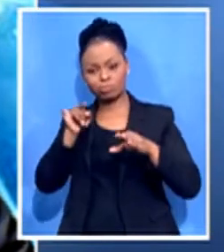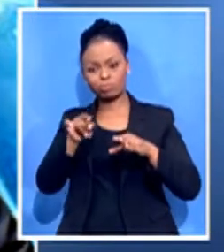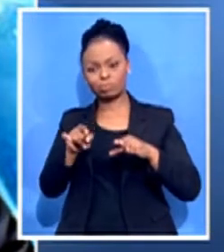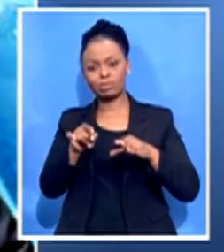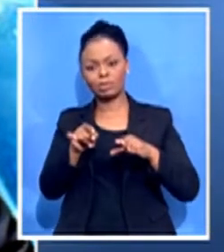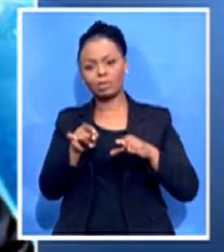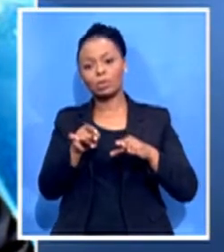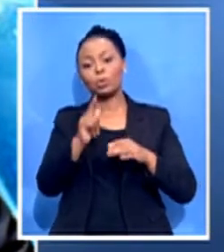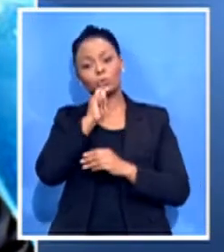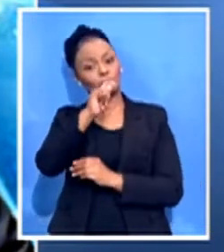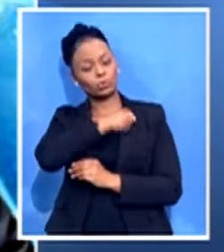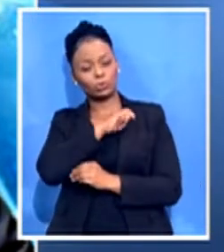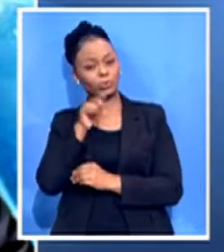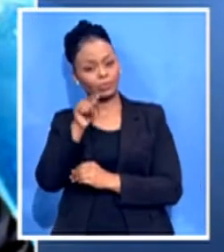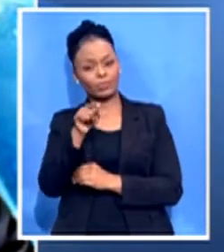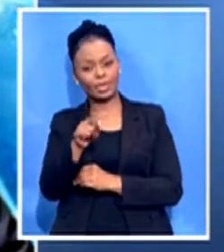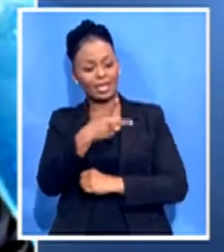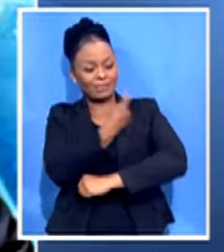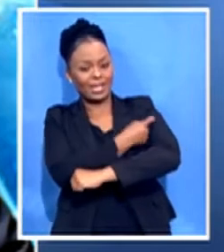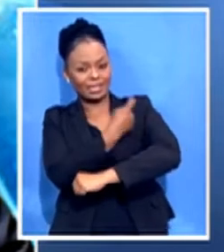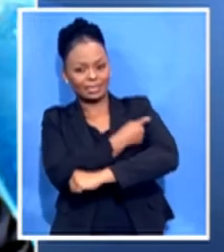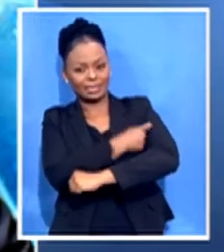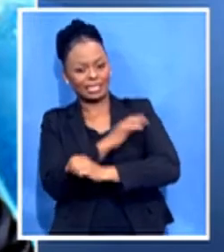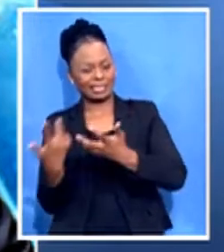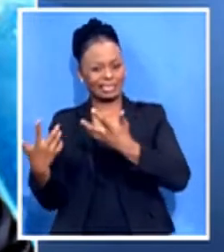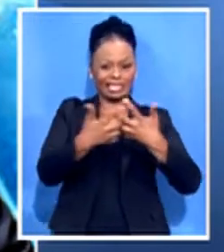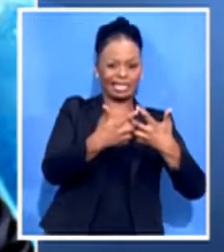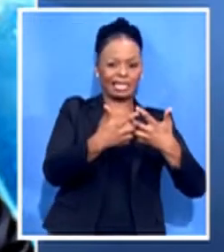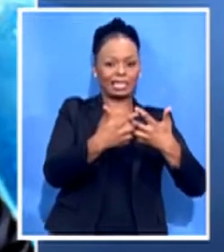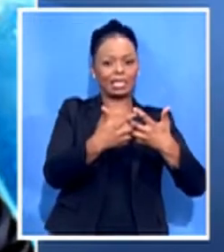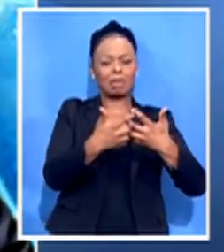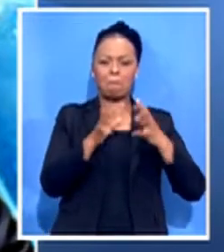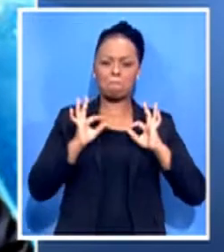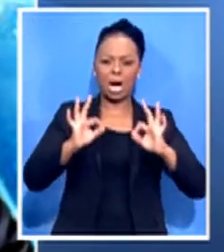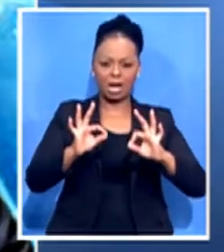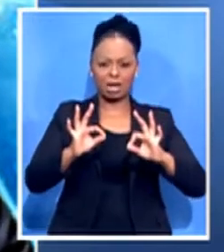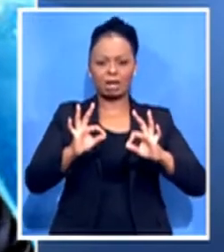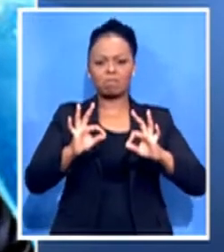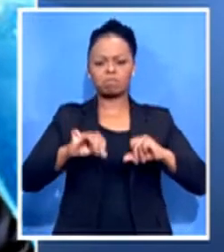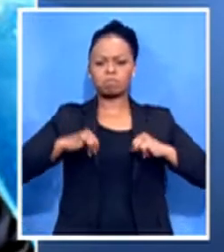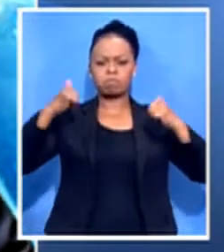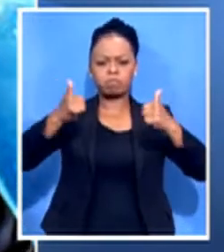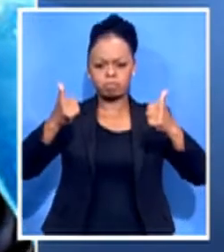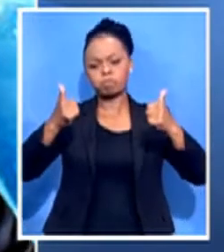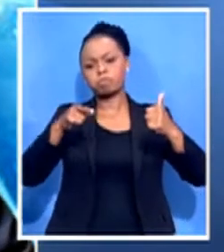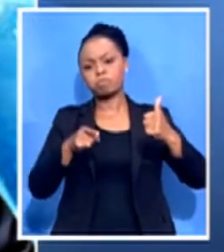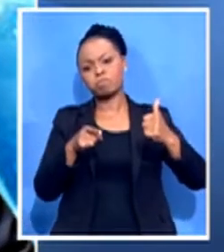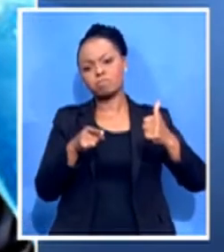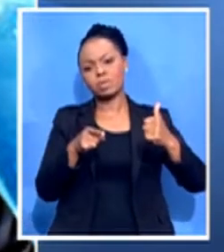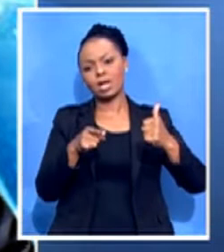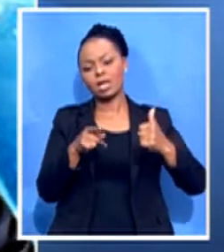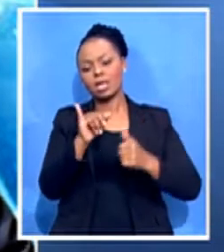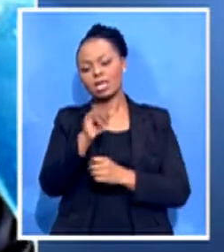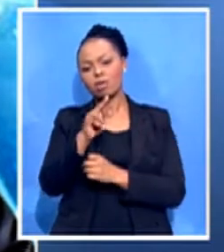vaccine that will fit perfectly into the current immunization program. In South Africa,